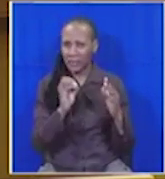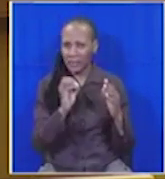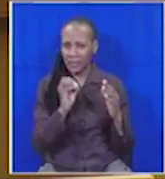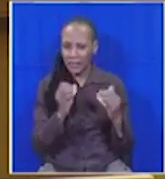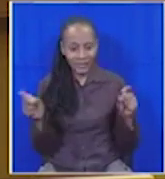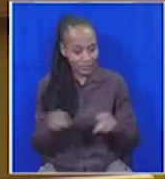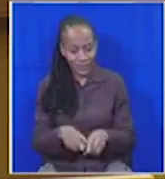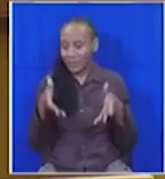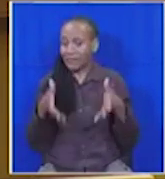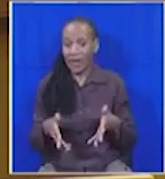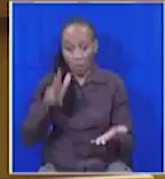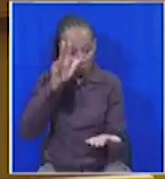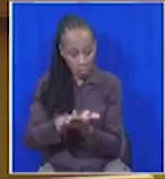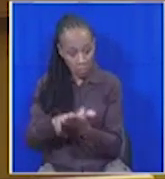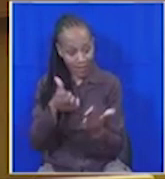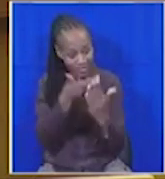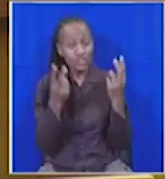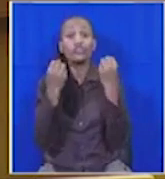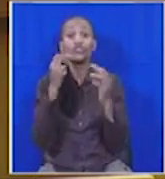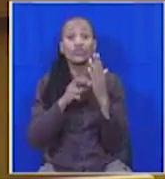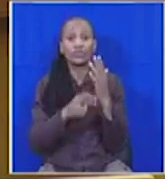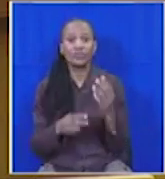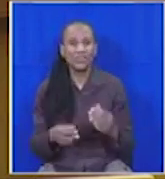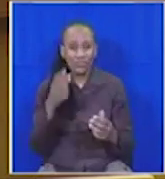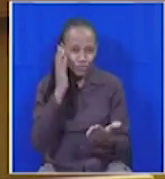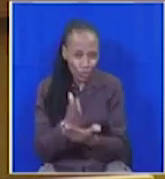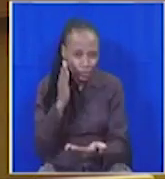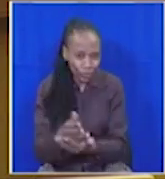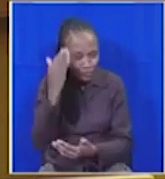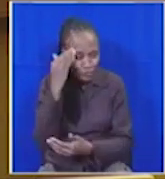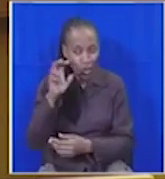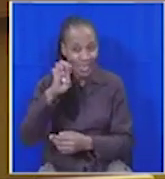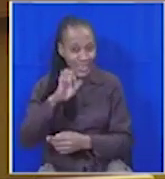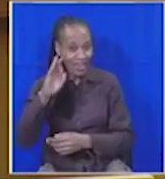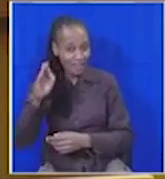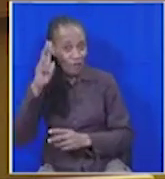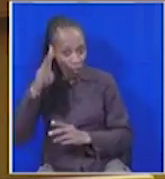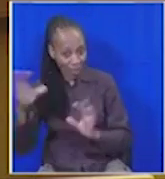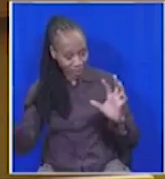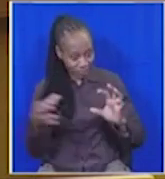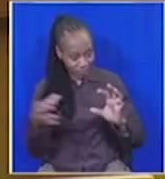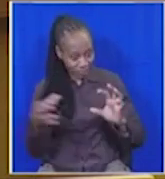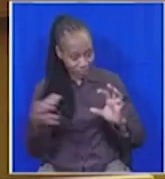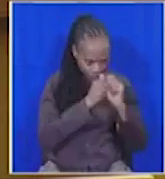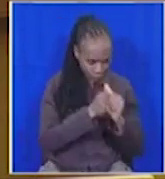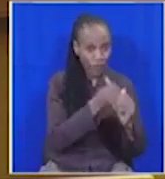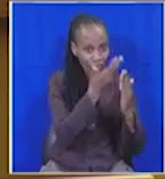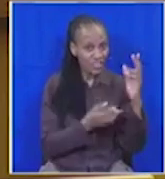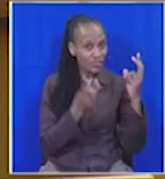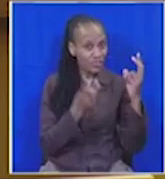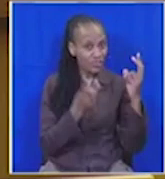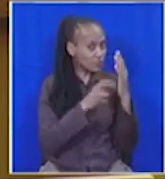we have no guarantee that the economic freedom fighters will in fact conduct themselves in accordance with a new set of